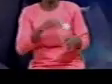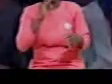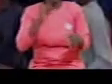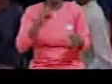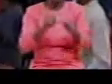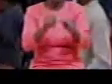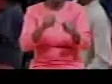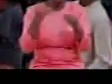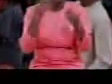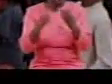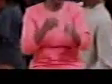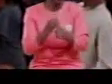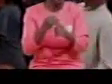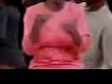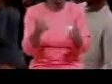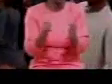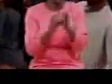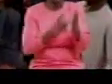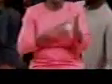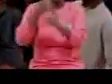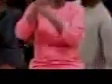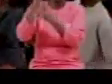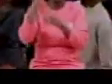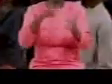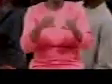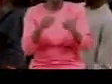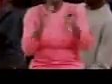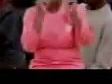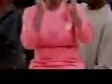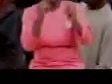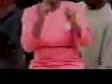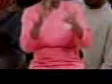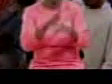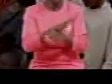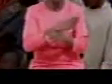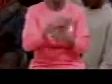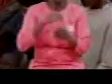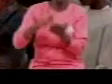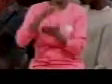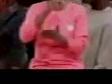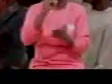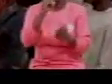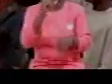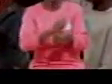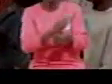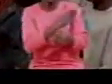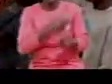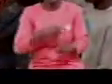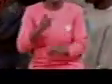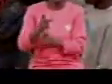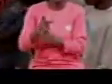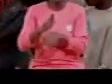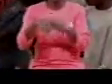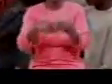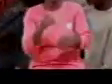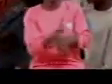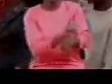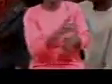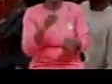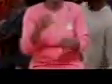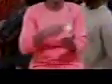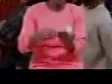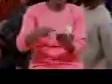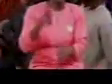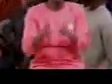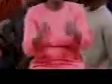work, will do a powerful work, will do a glorious work, and preserve all the labor of the righteous in Jesus' name. Let us